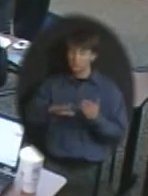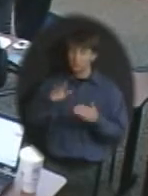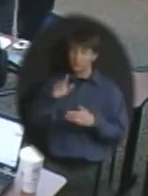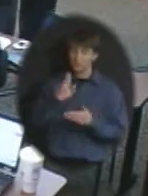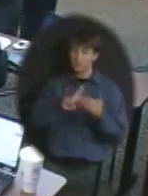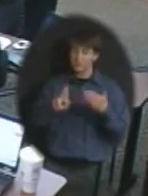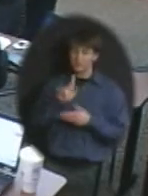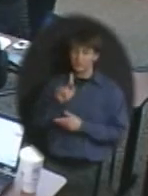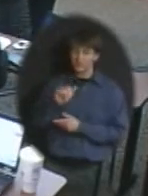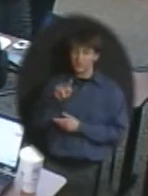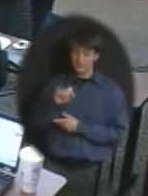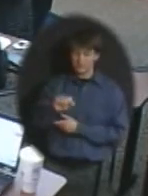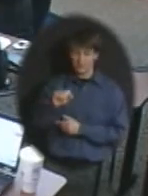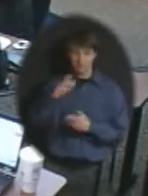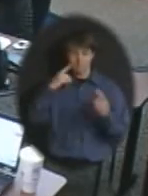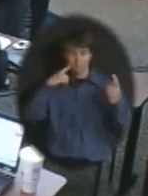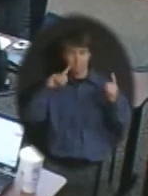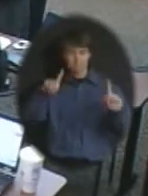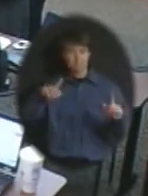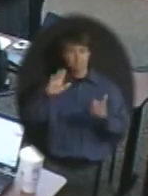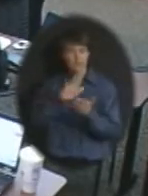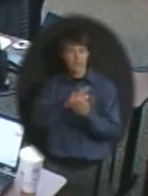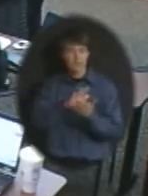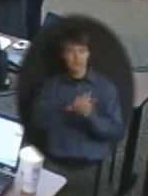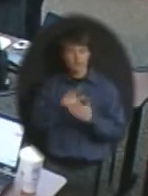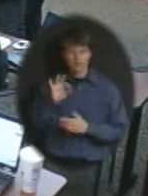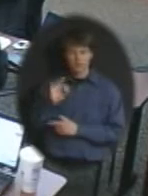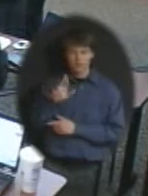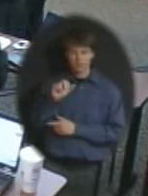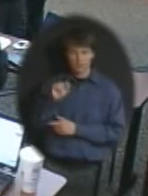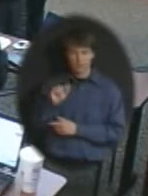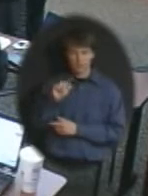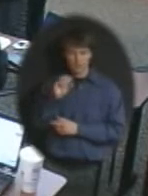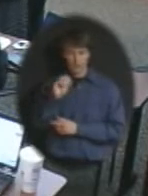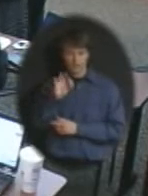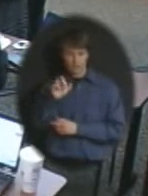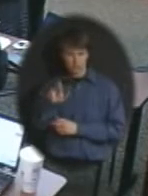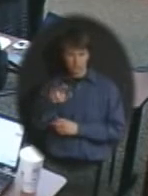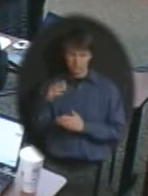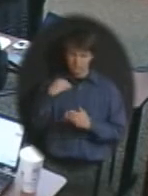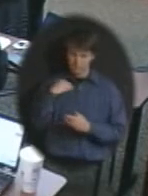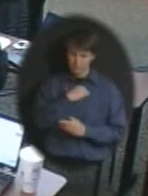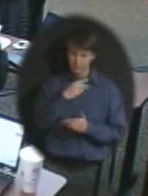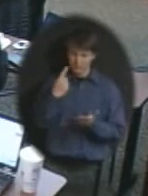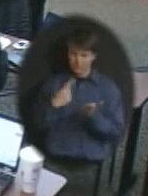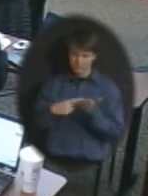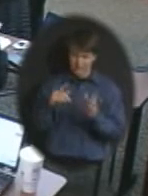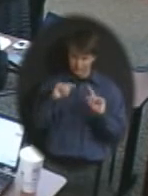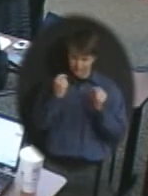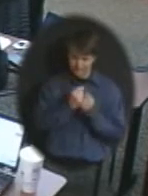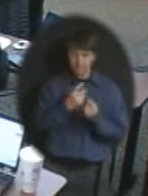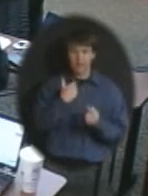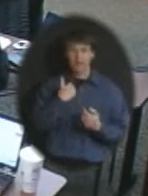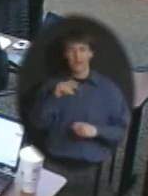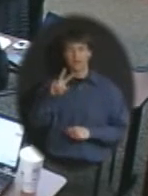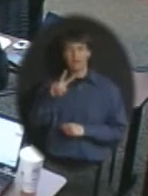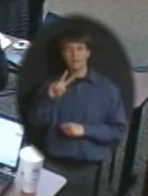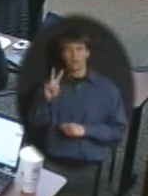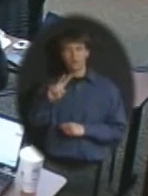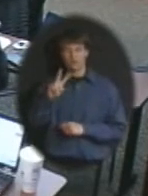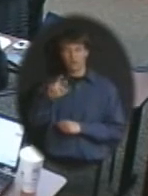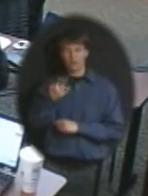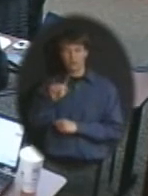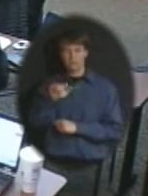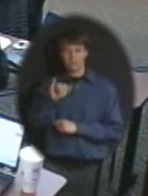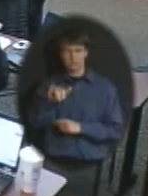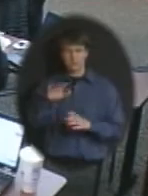excelled academically, was a fraternity officer, head cheerleader, member of the debate team, and held a varsity record in the breaststroke. After